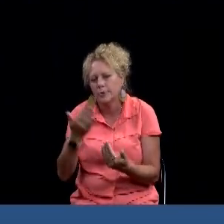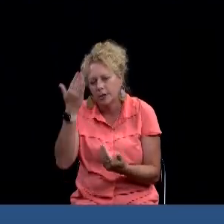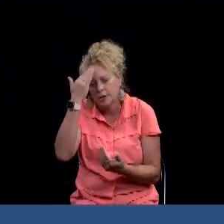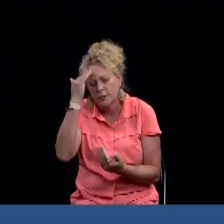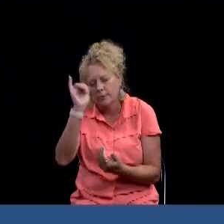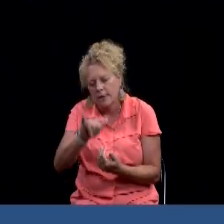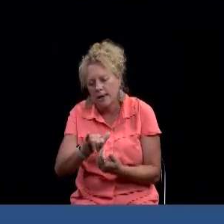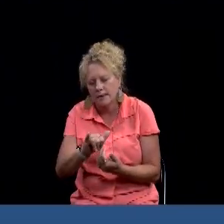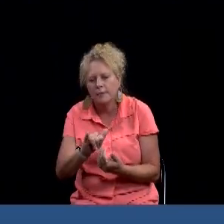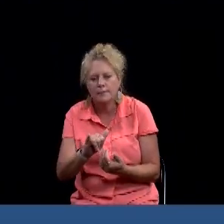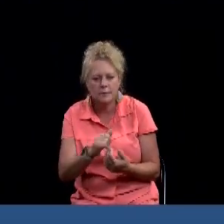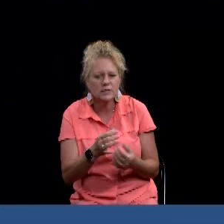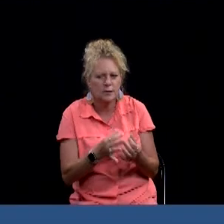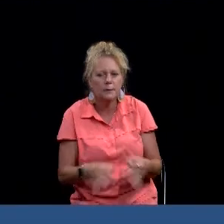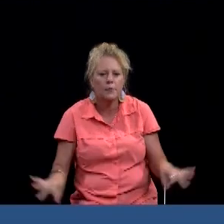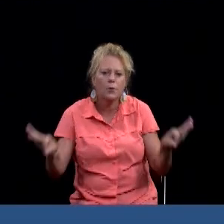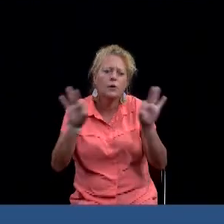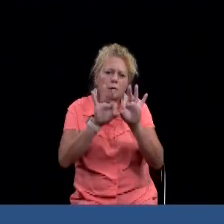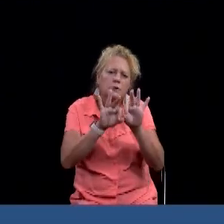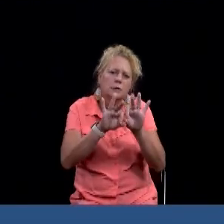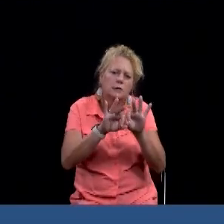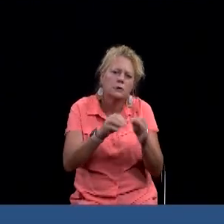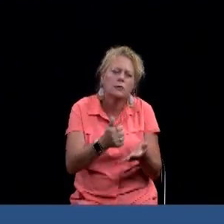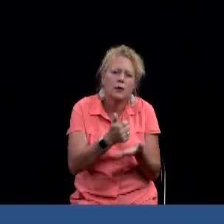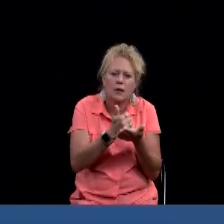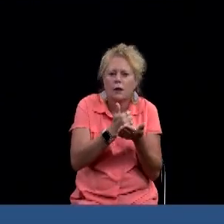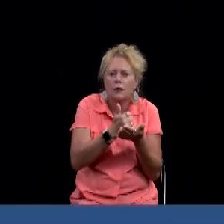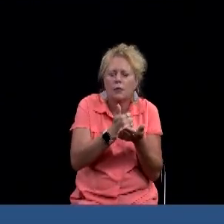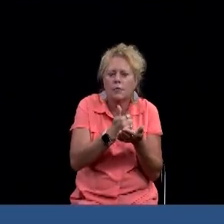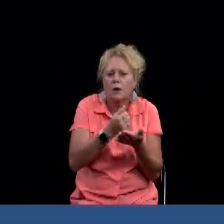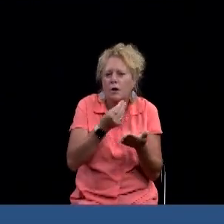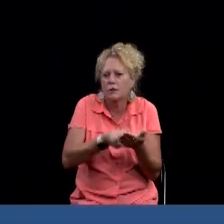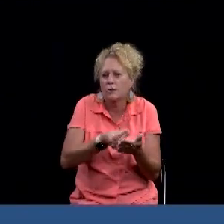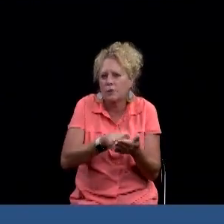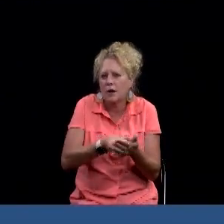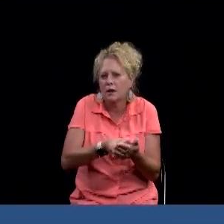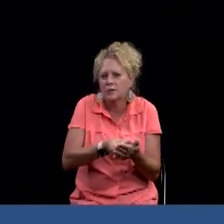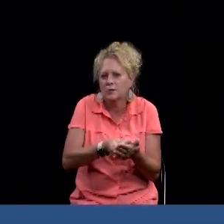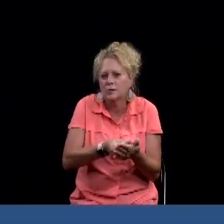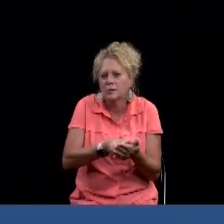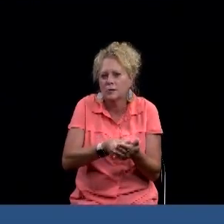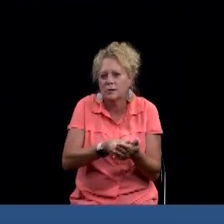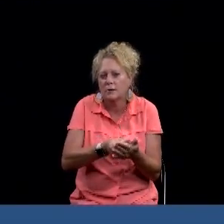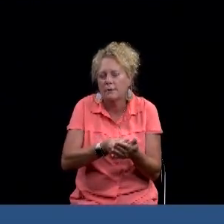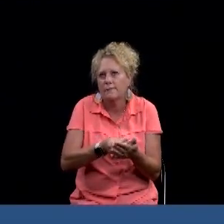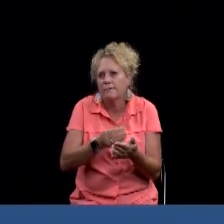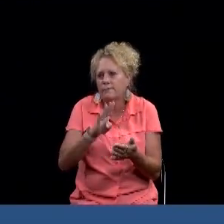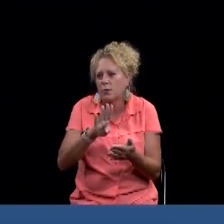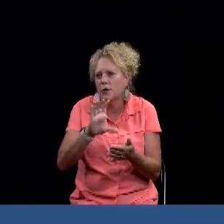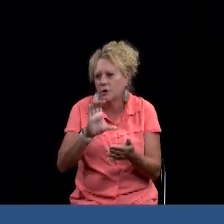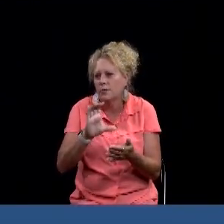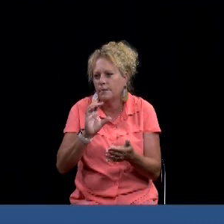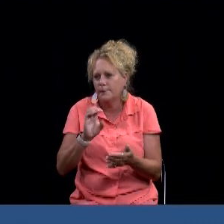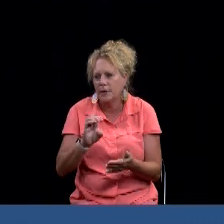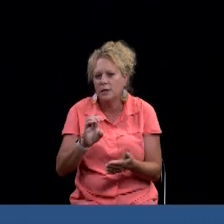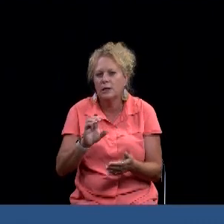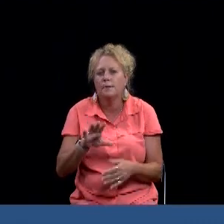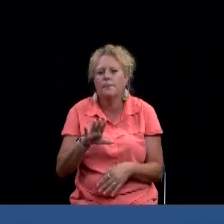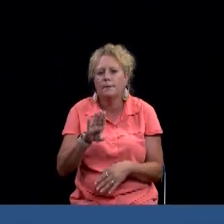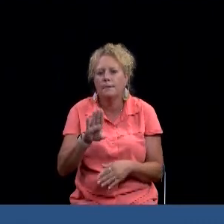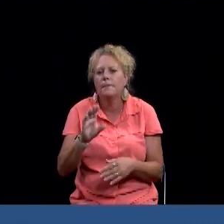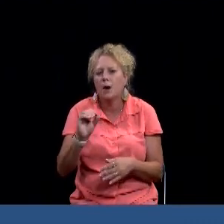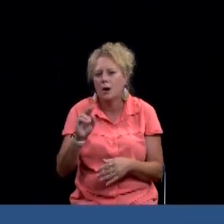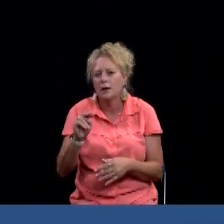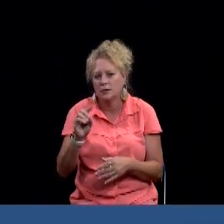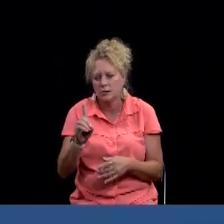authorize this $25 million bond, that we fully understand kind of how this investment and how this how this transaction is structured.